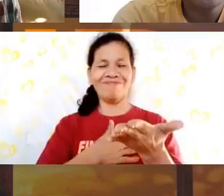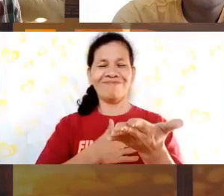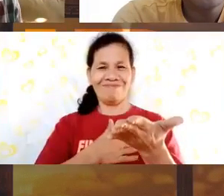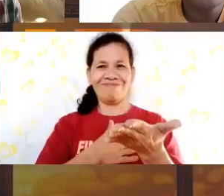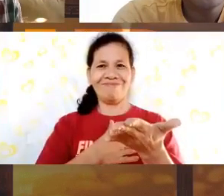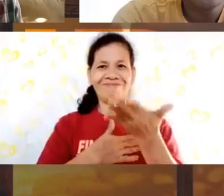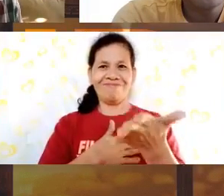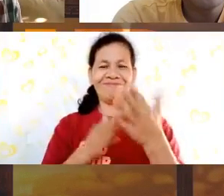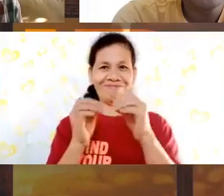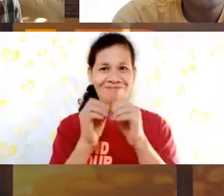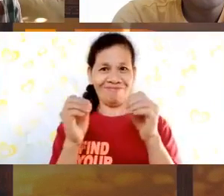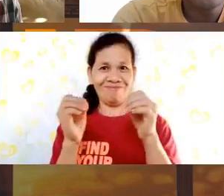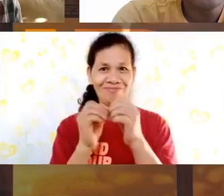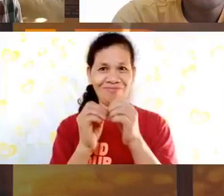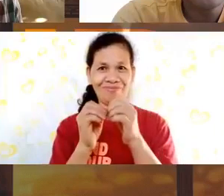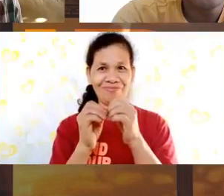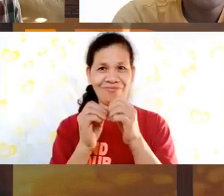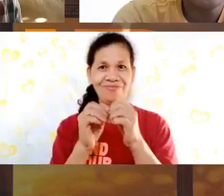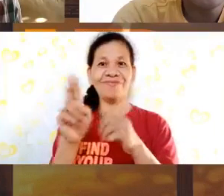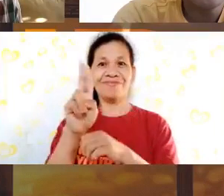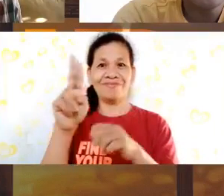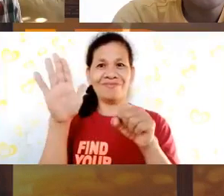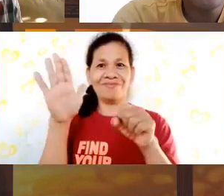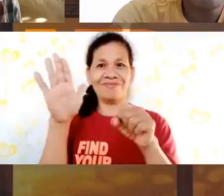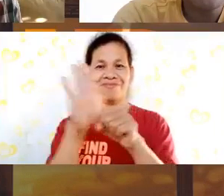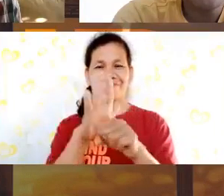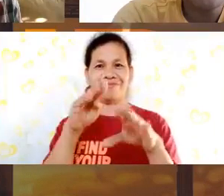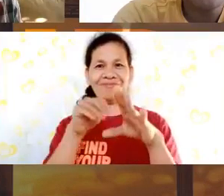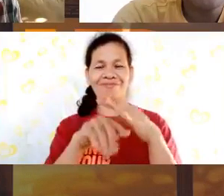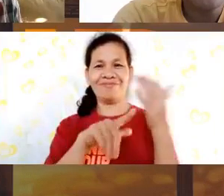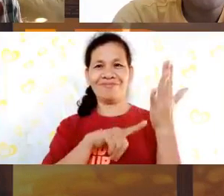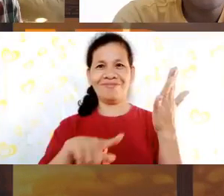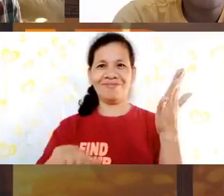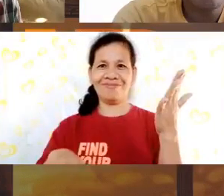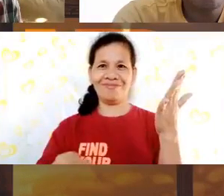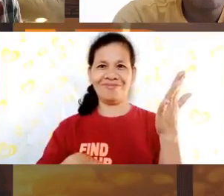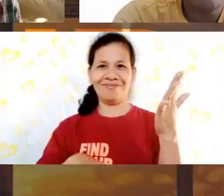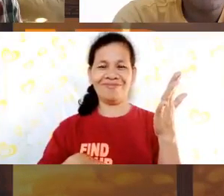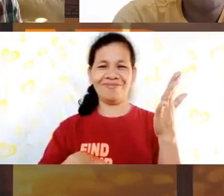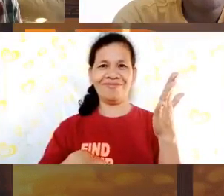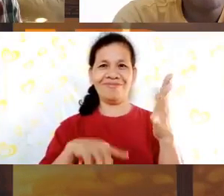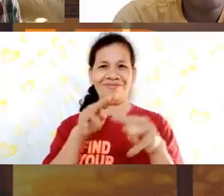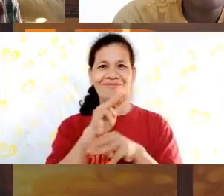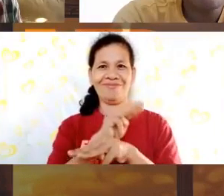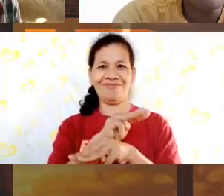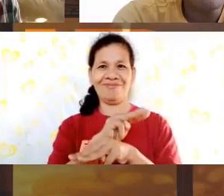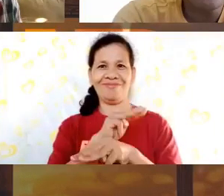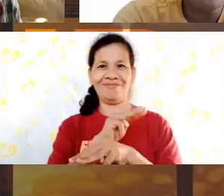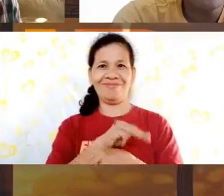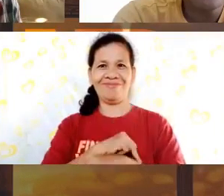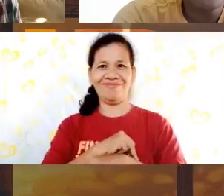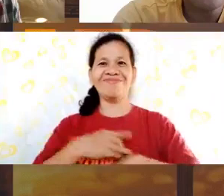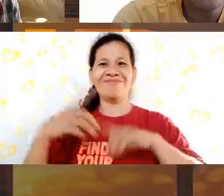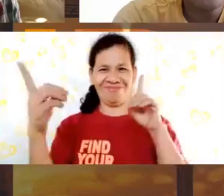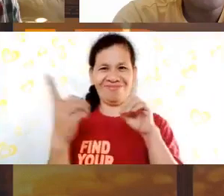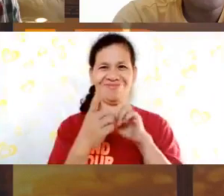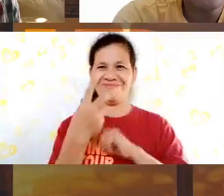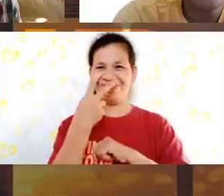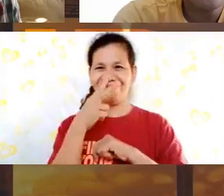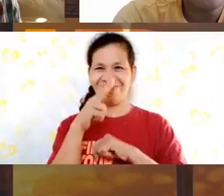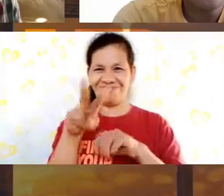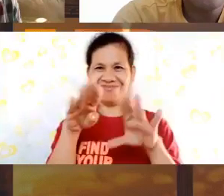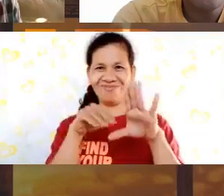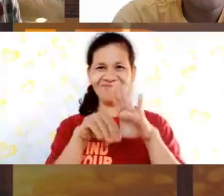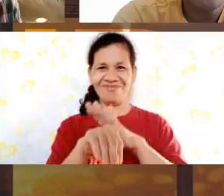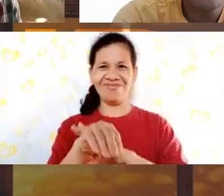you will be more useful in the Lord's work. Si Ma'am Lina, I hope to see you one day. Come and visit us at CLC.